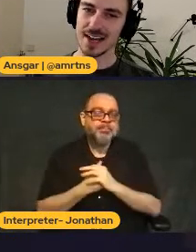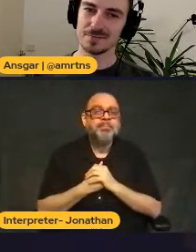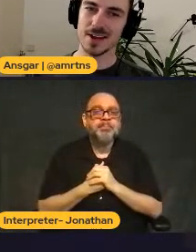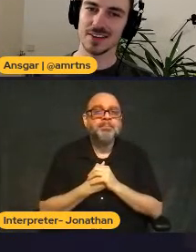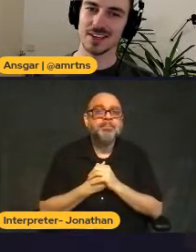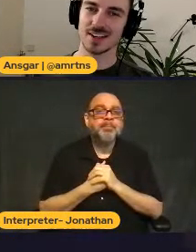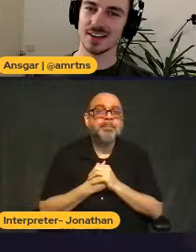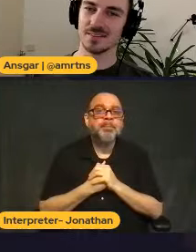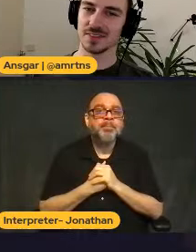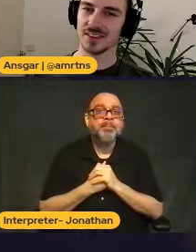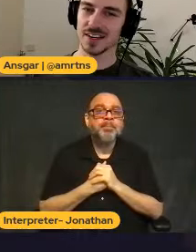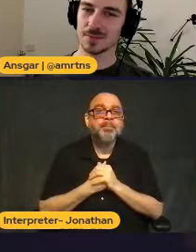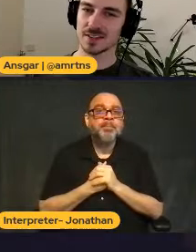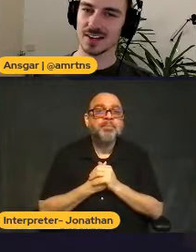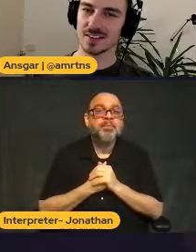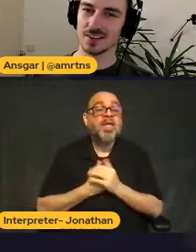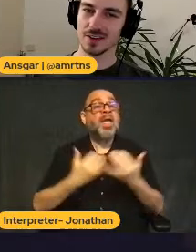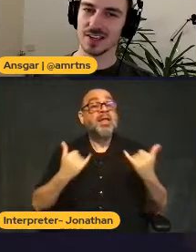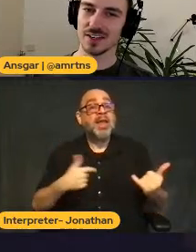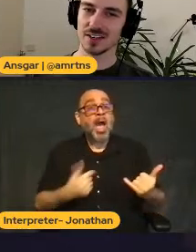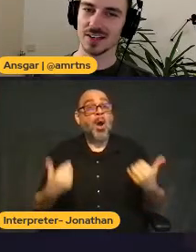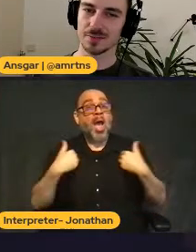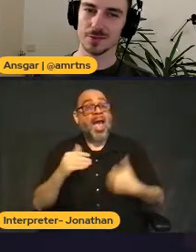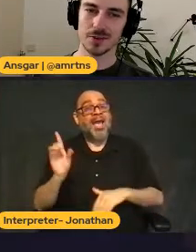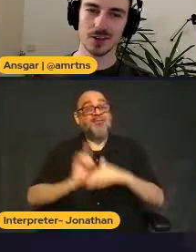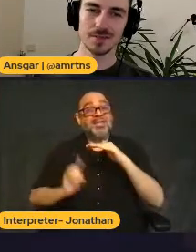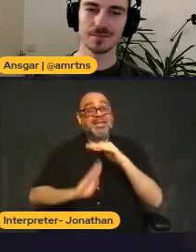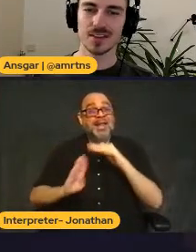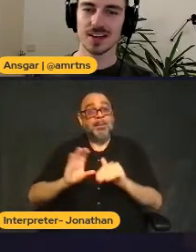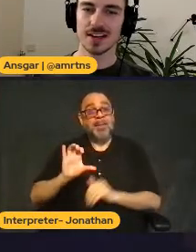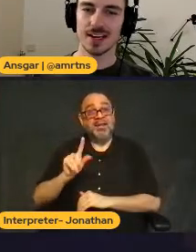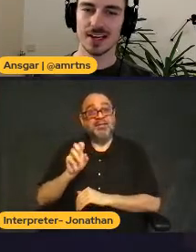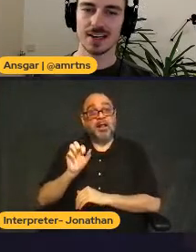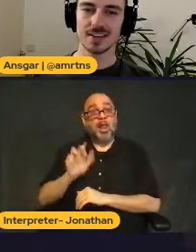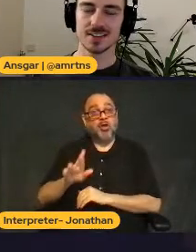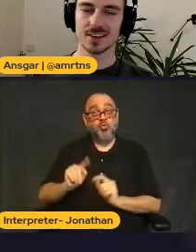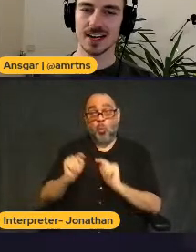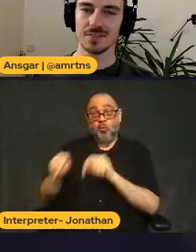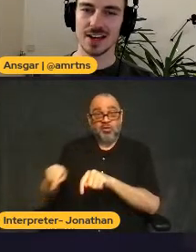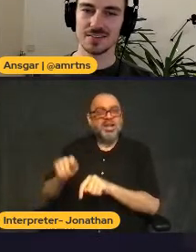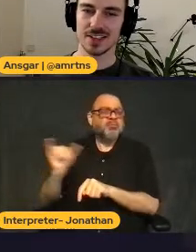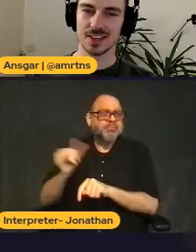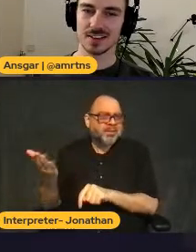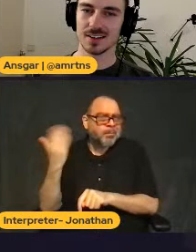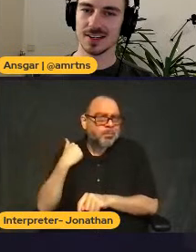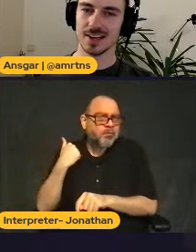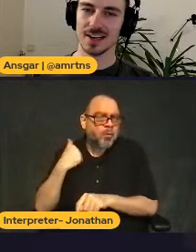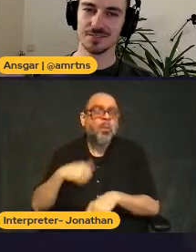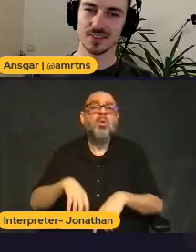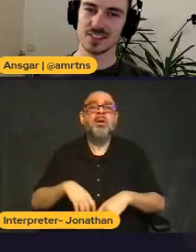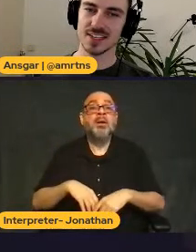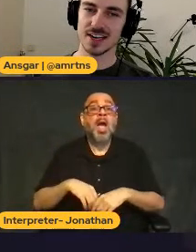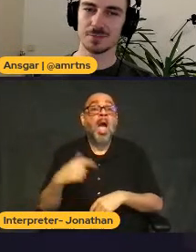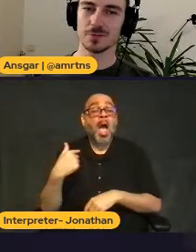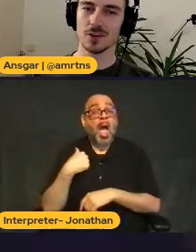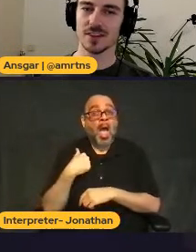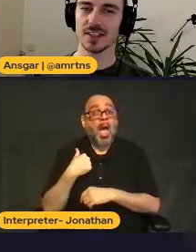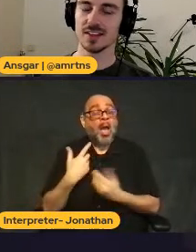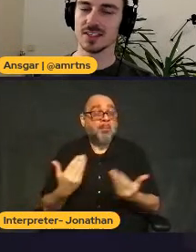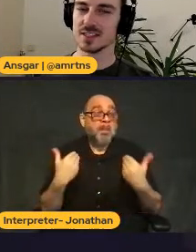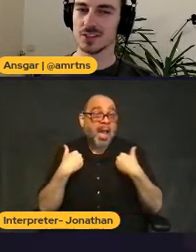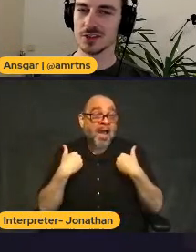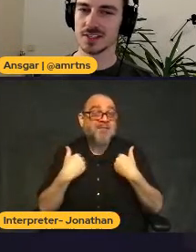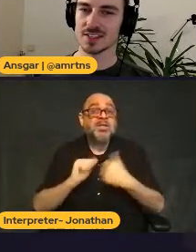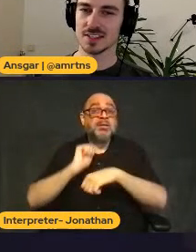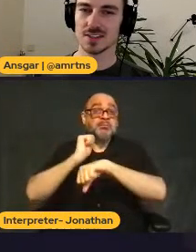So I'm having the database cluster over here as before, and I'm having set up for